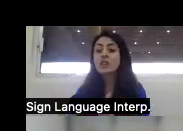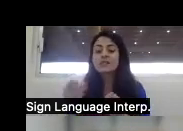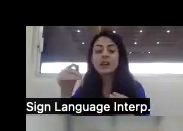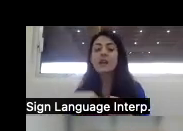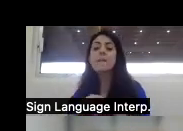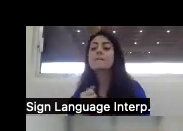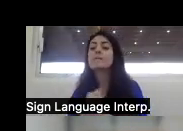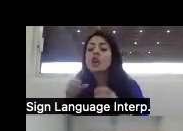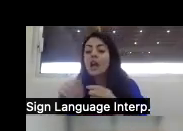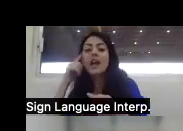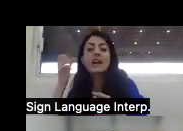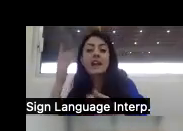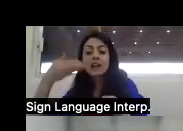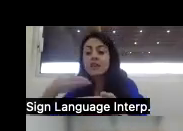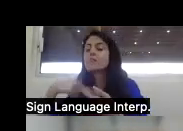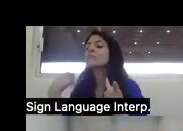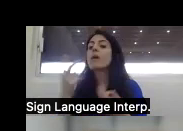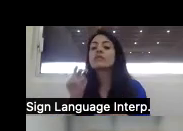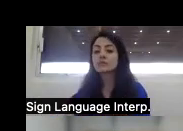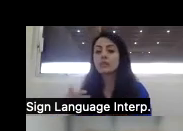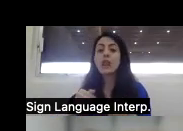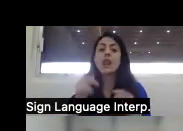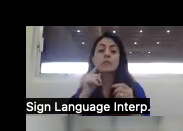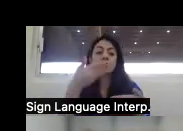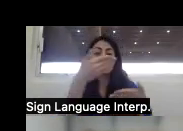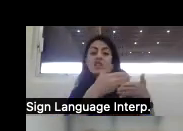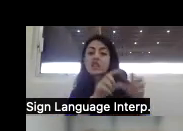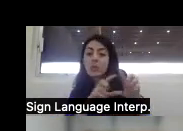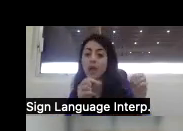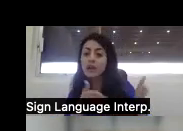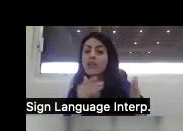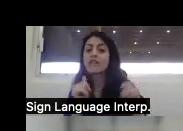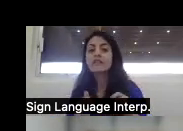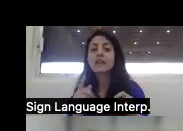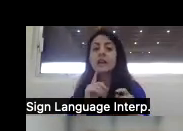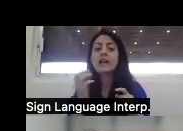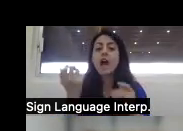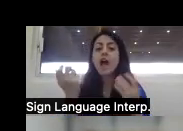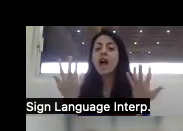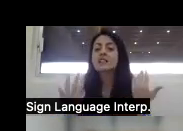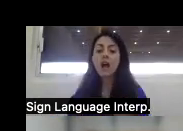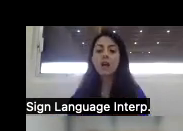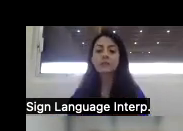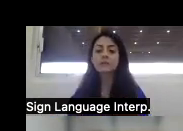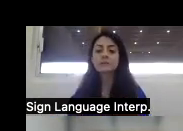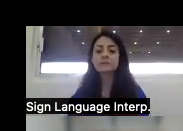safety nets which cover persons with disabilities, but cover them on the basis of poverty targeting and proxy means testing. You see in